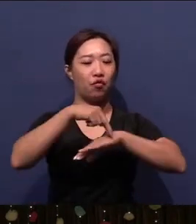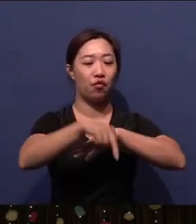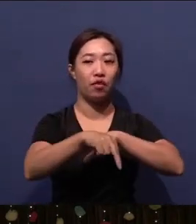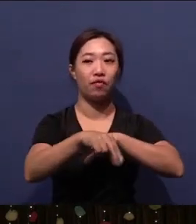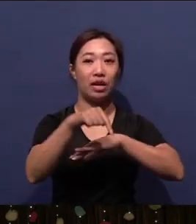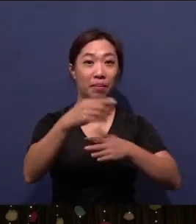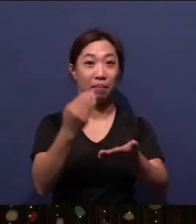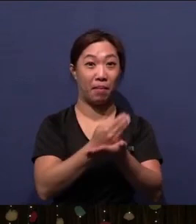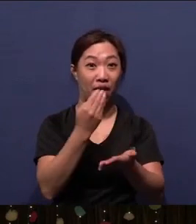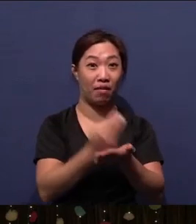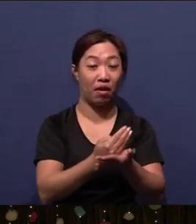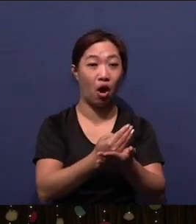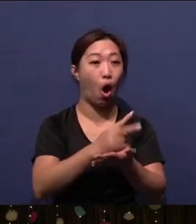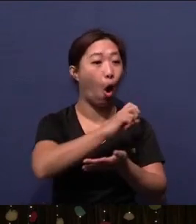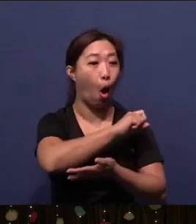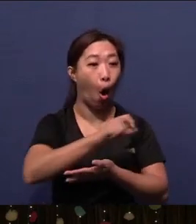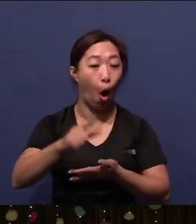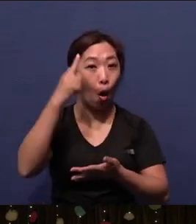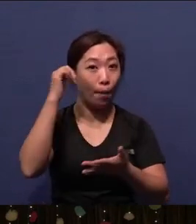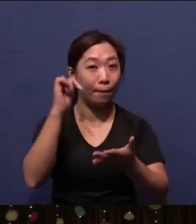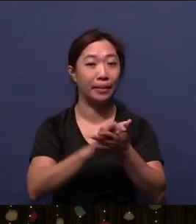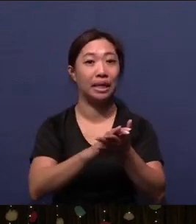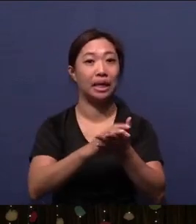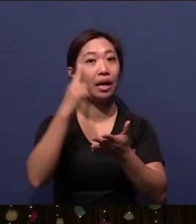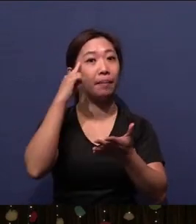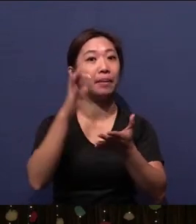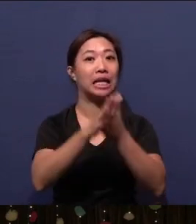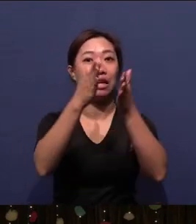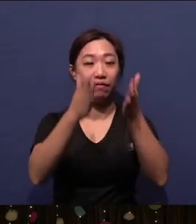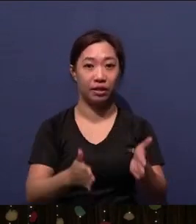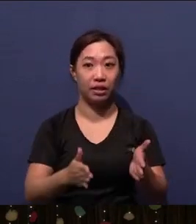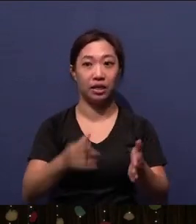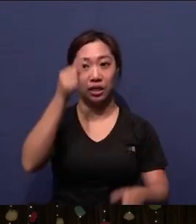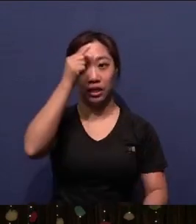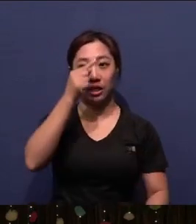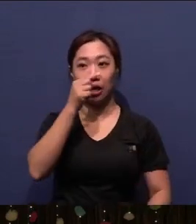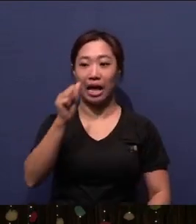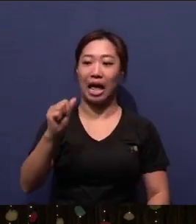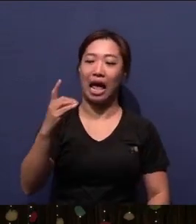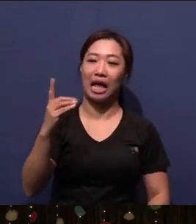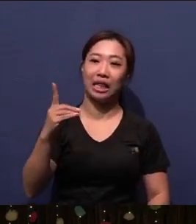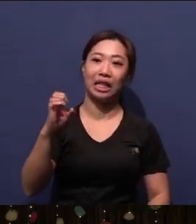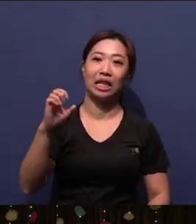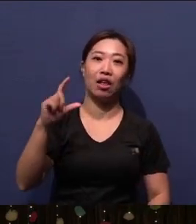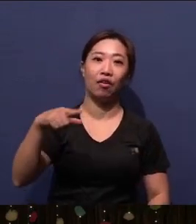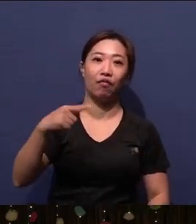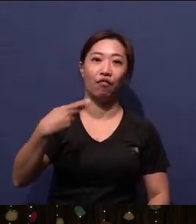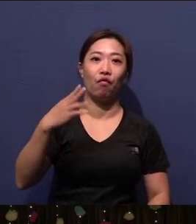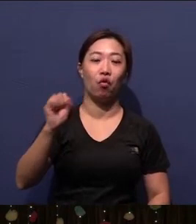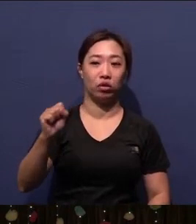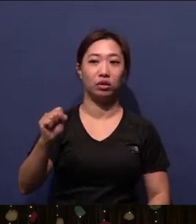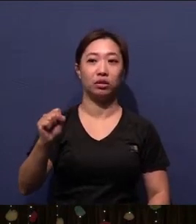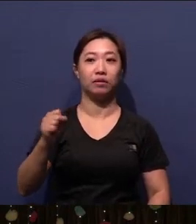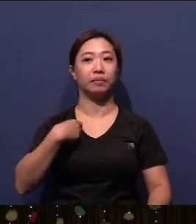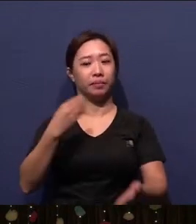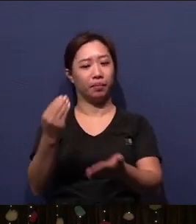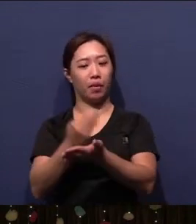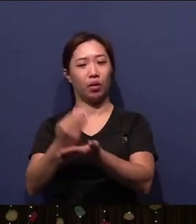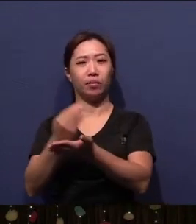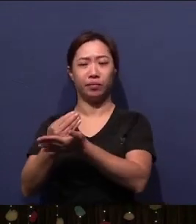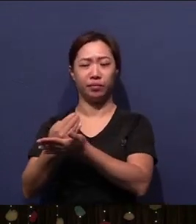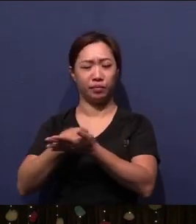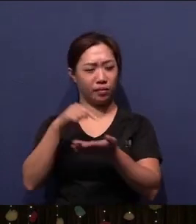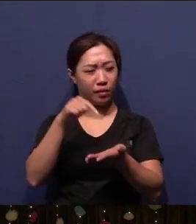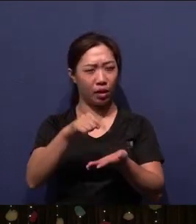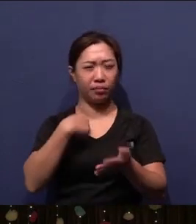all believers. As the Greek word, eldaphos, is used in other parts of Matthew, So when we read the book of Matthew,